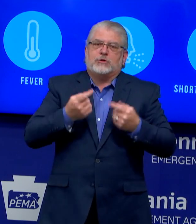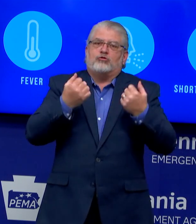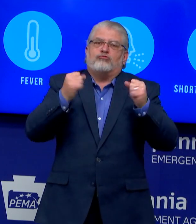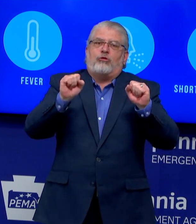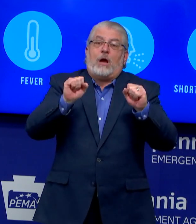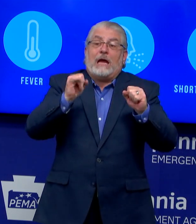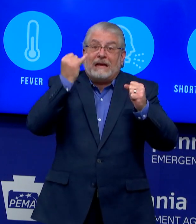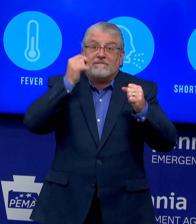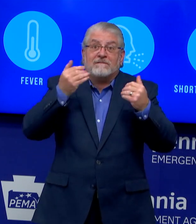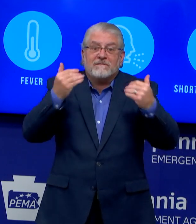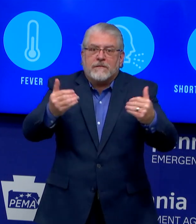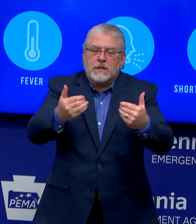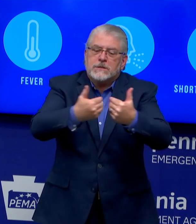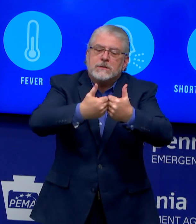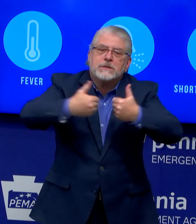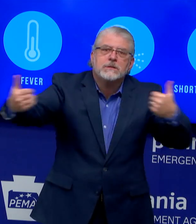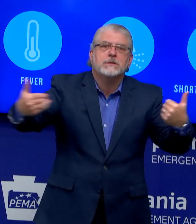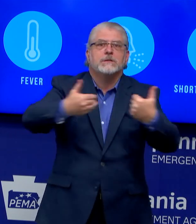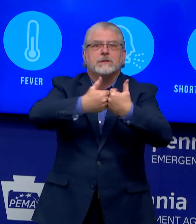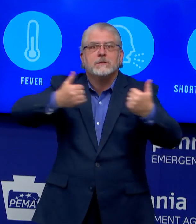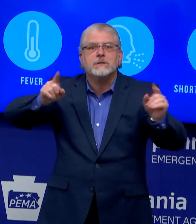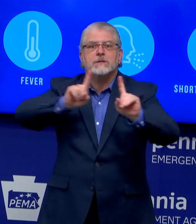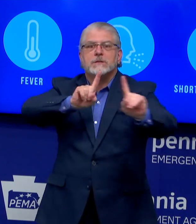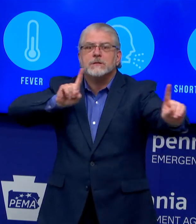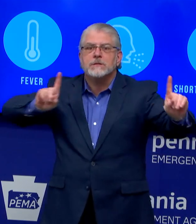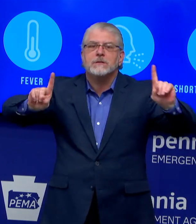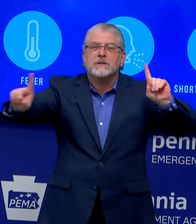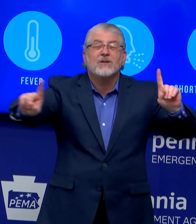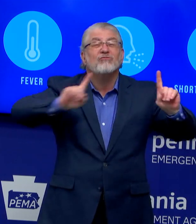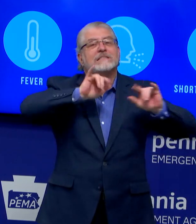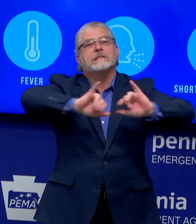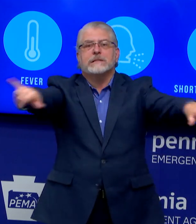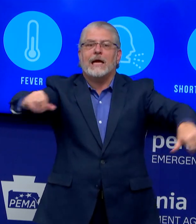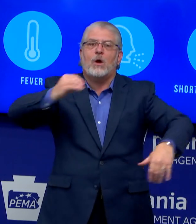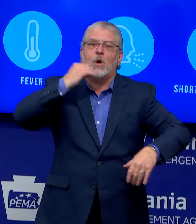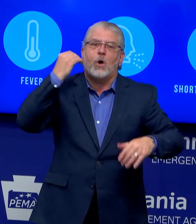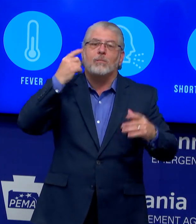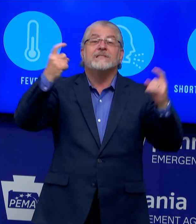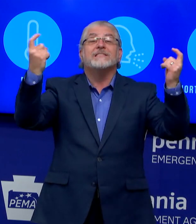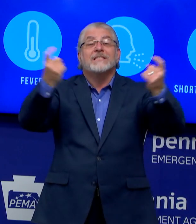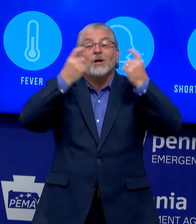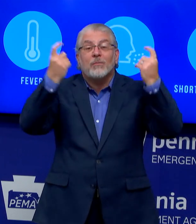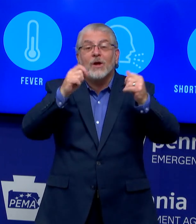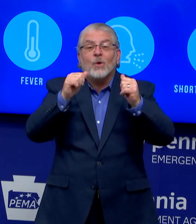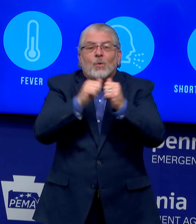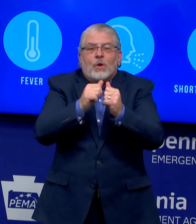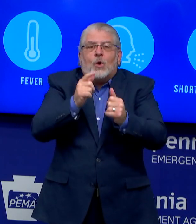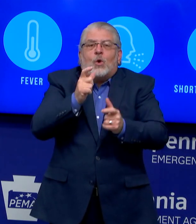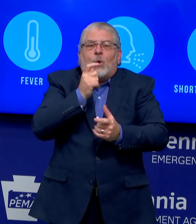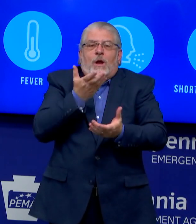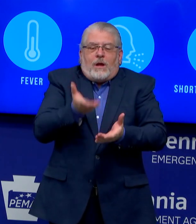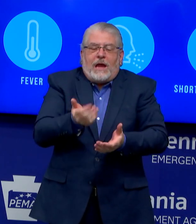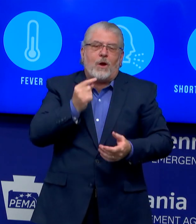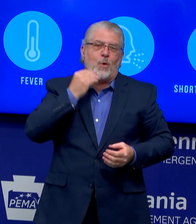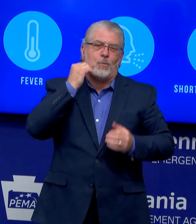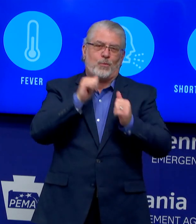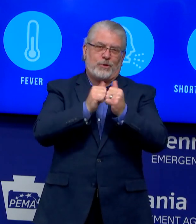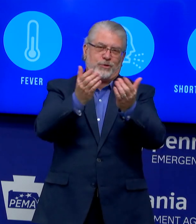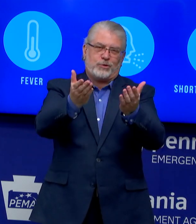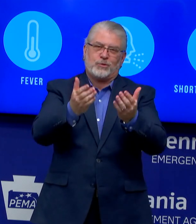home and to celebrate the holidays with your close family that are in your household. This question is